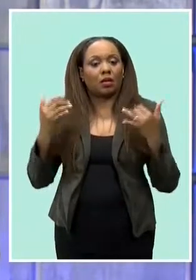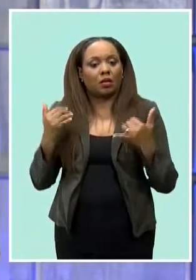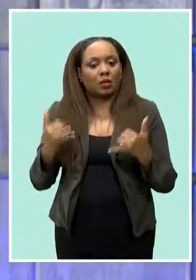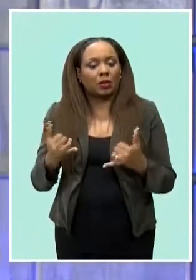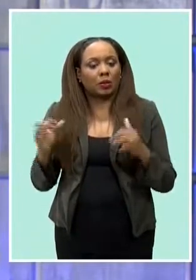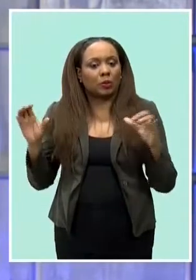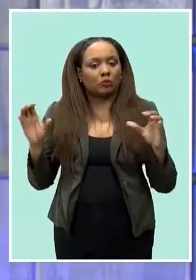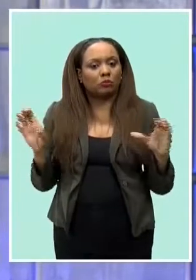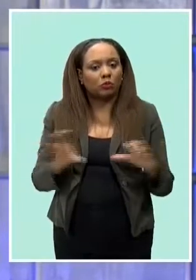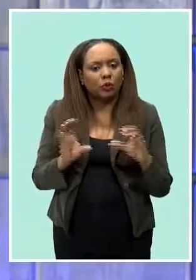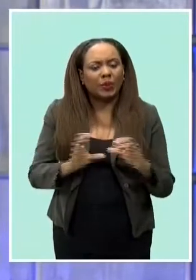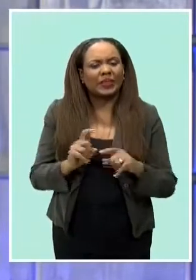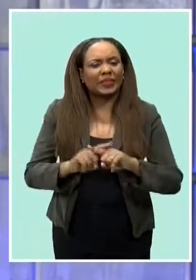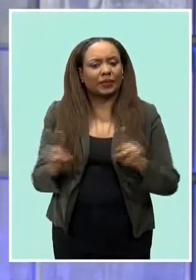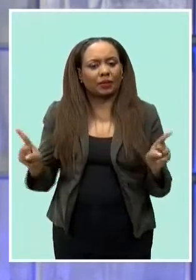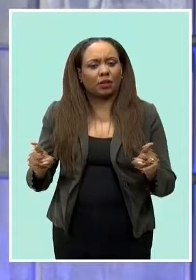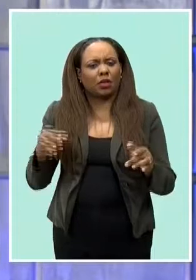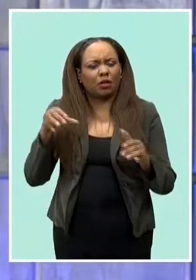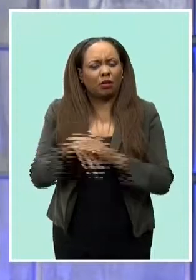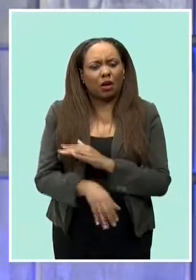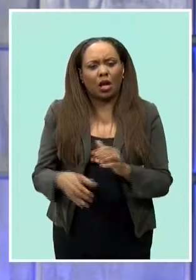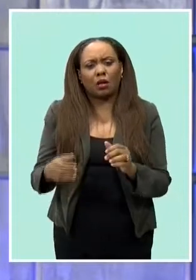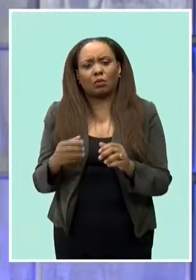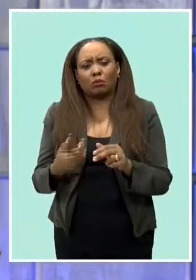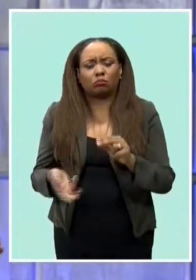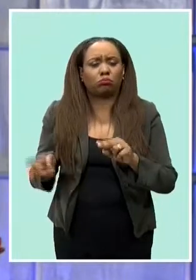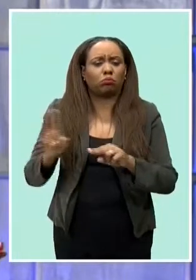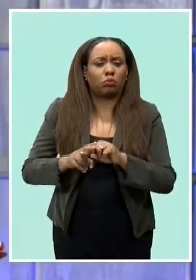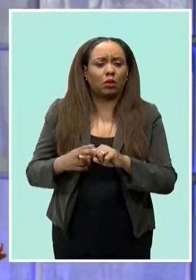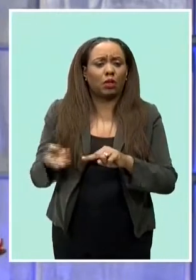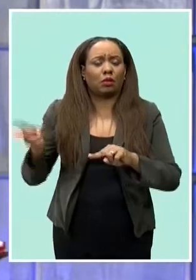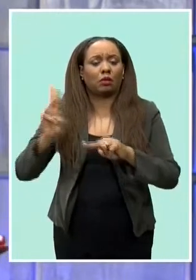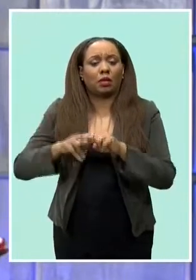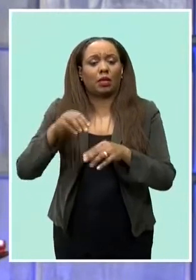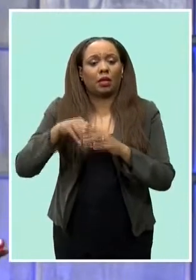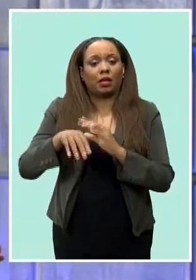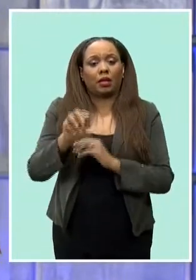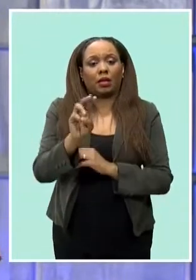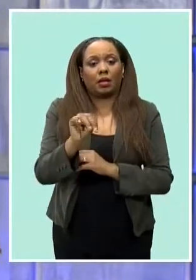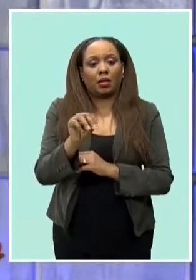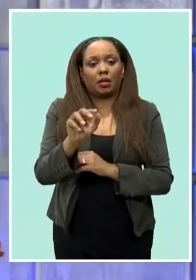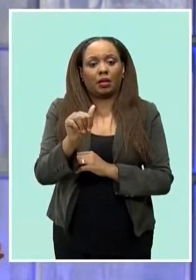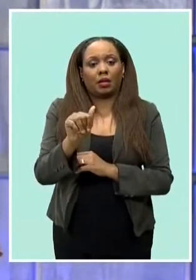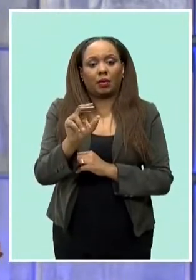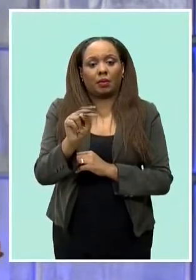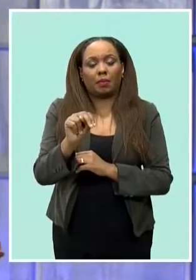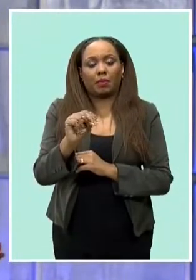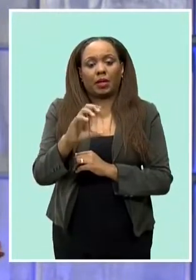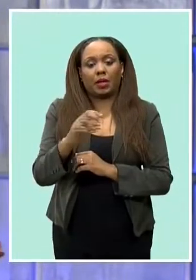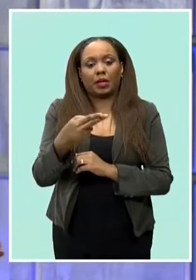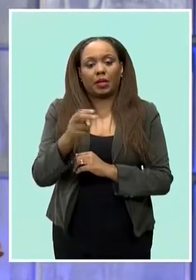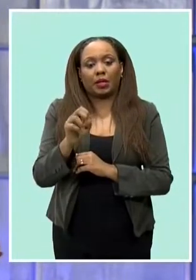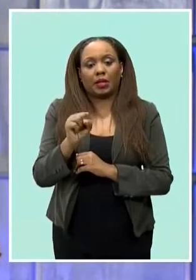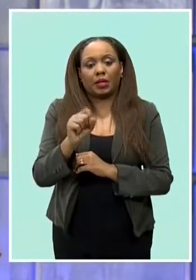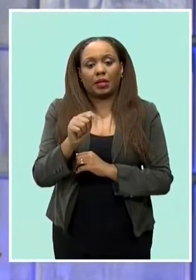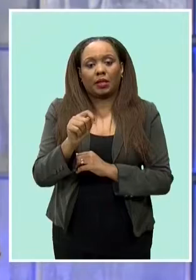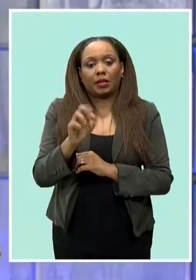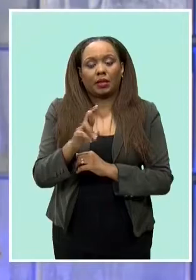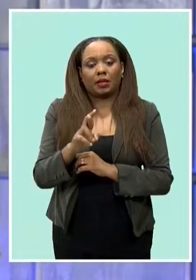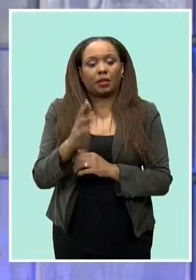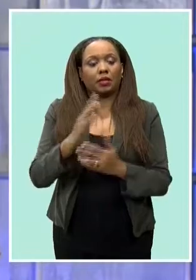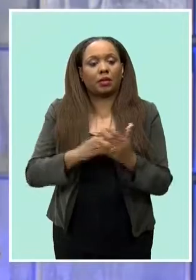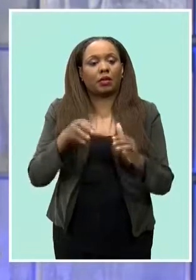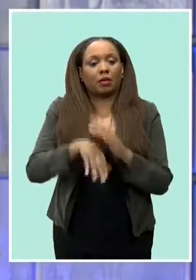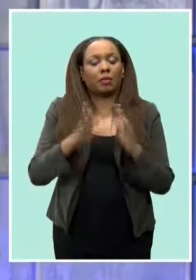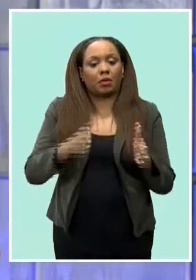several divisions. As crime continues to intensify in Manchester that is, police are confirming criminals are moving into